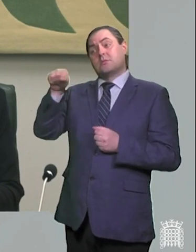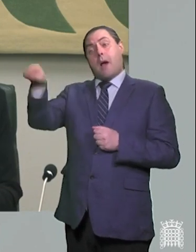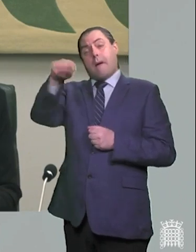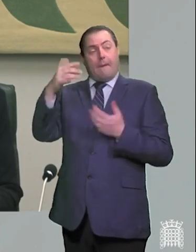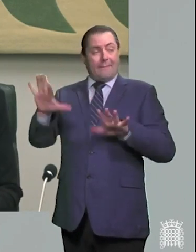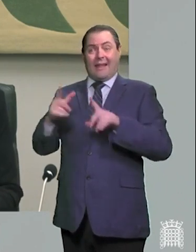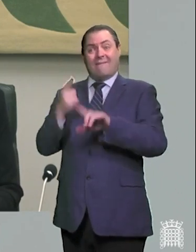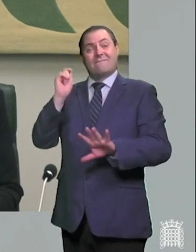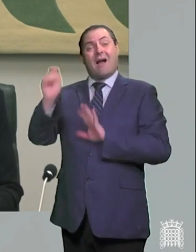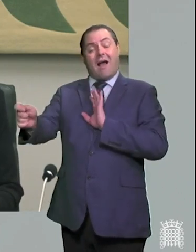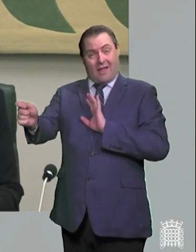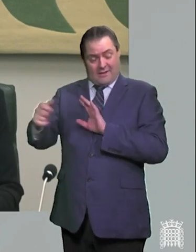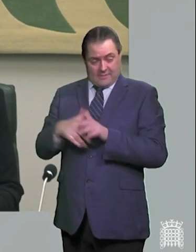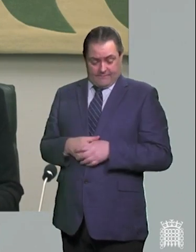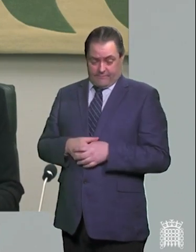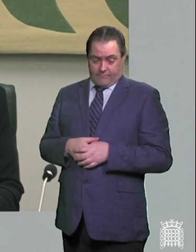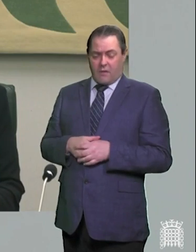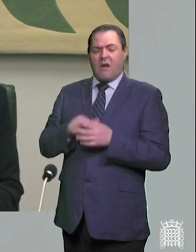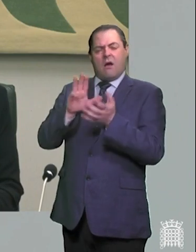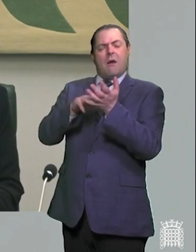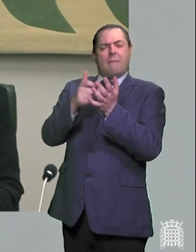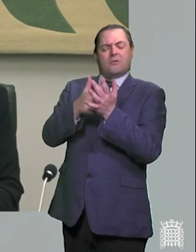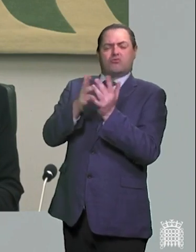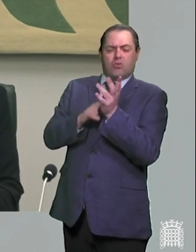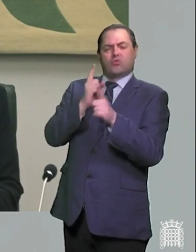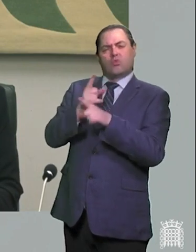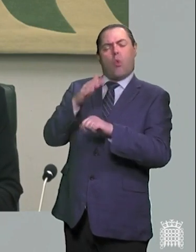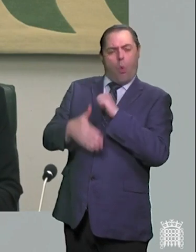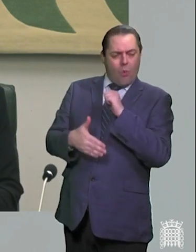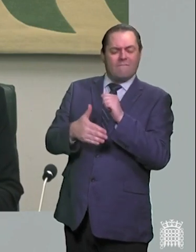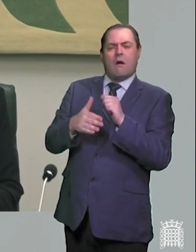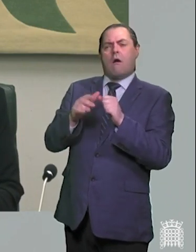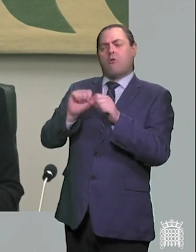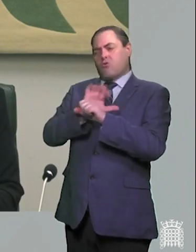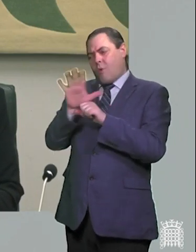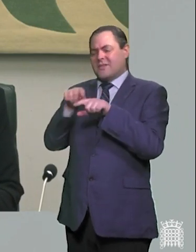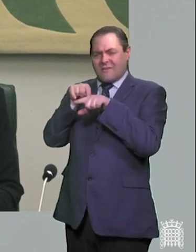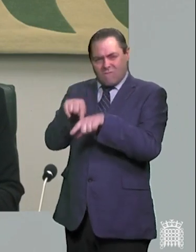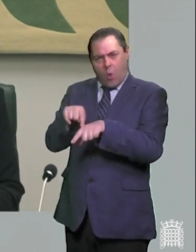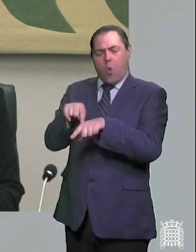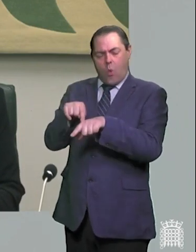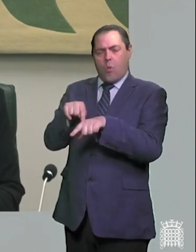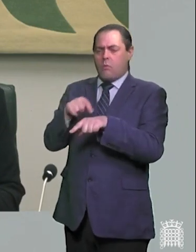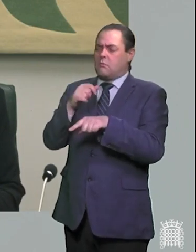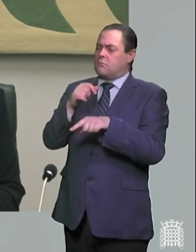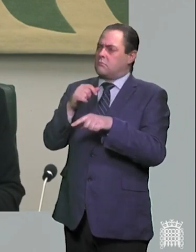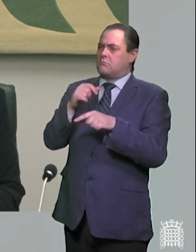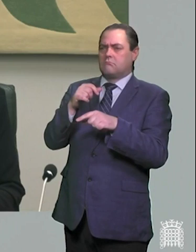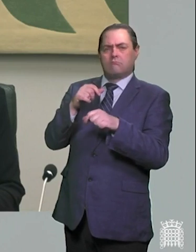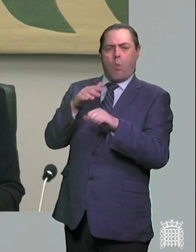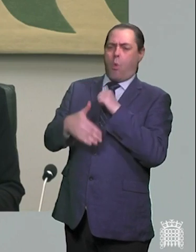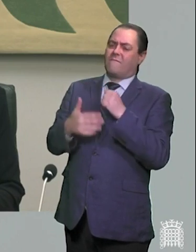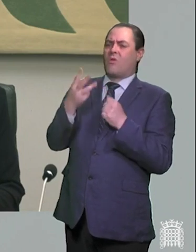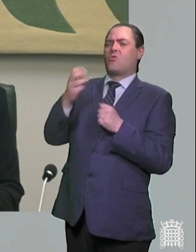issued. Mr Johnson spoke about the question of COVID compliance in Number 10 in the House of Commons more than 30